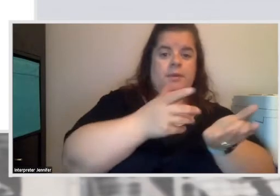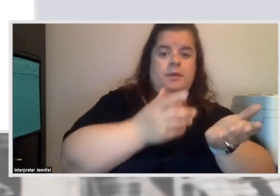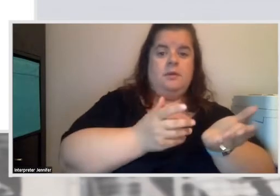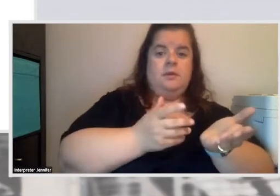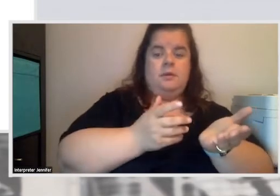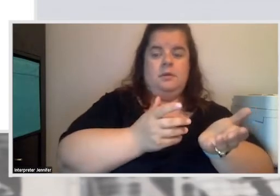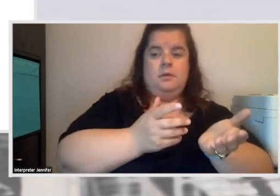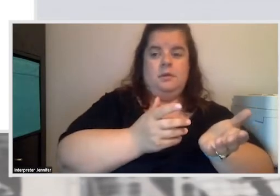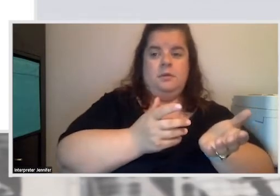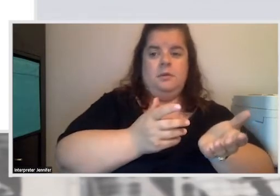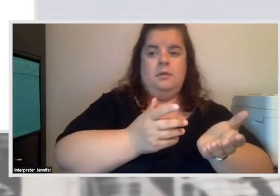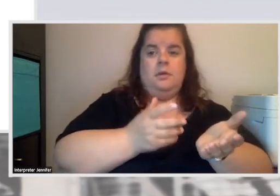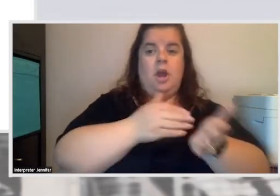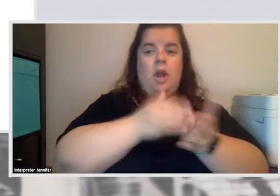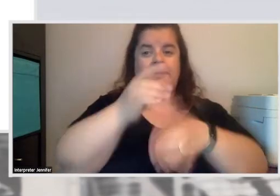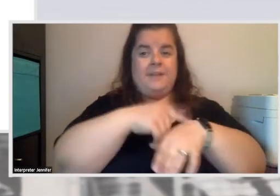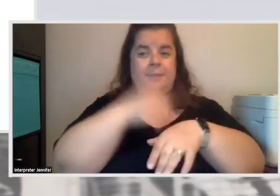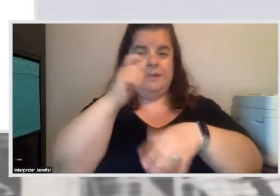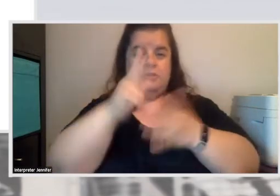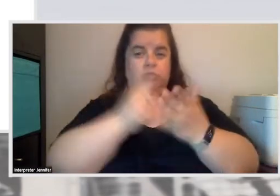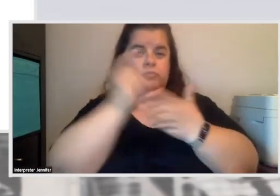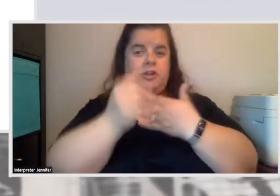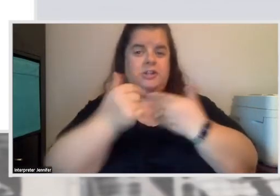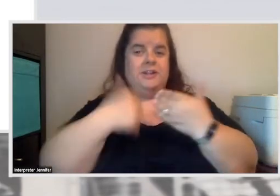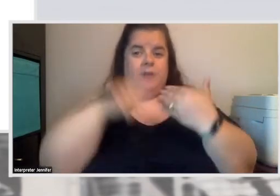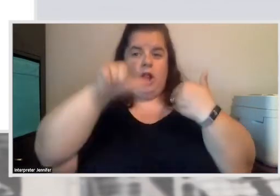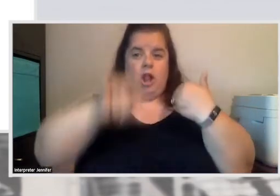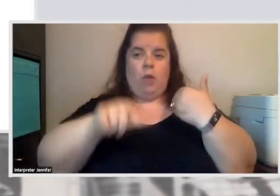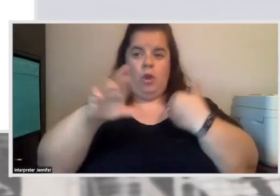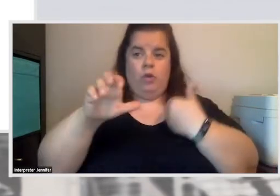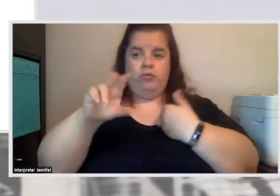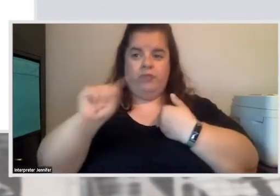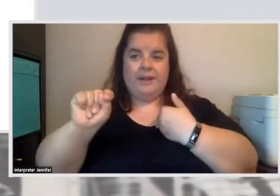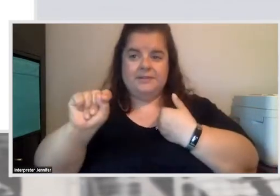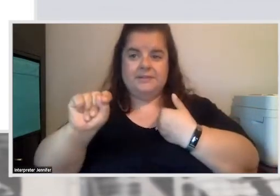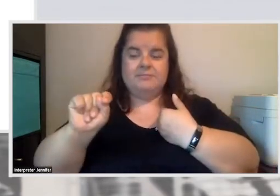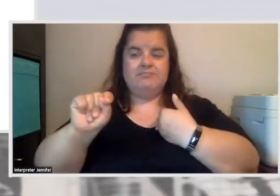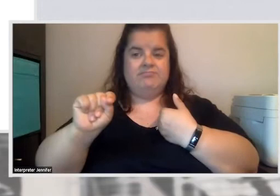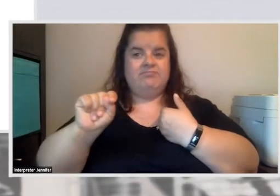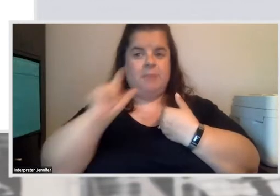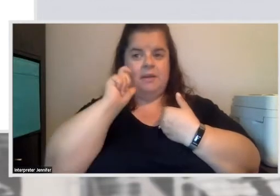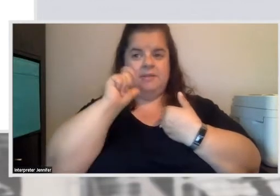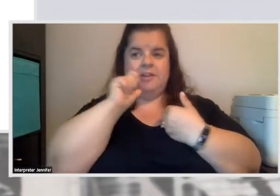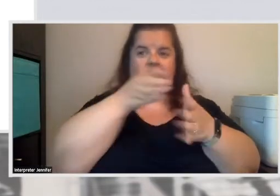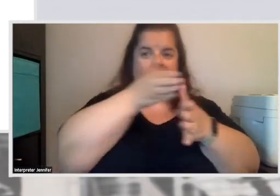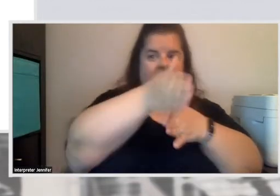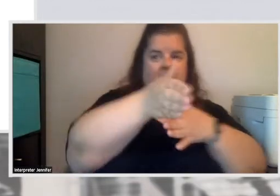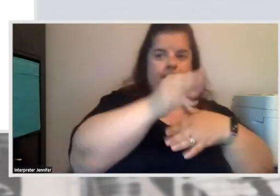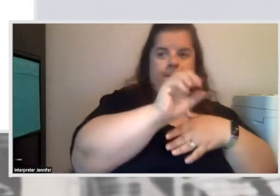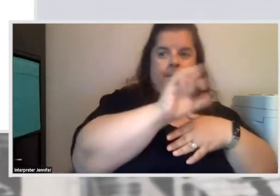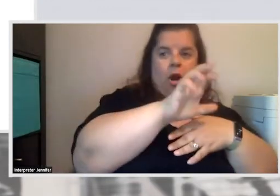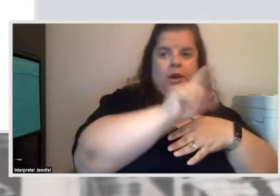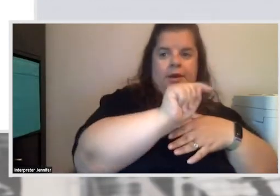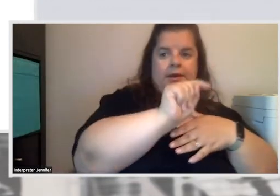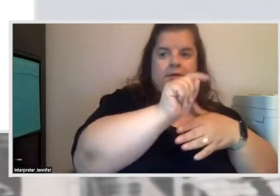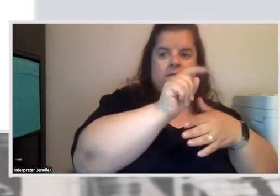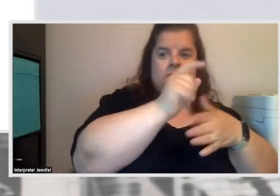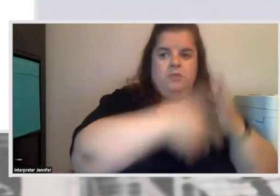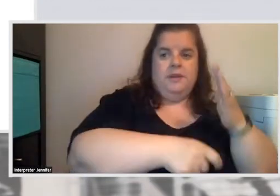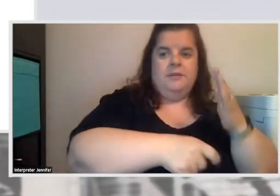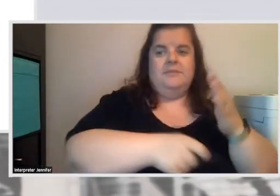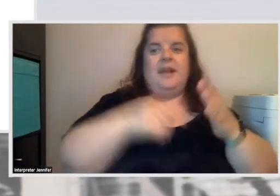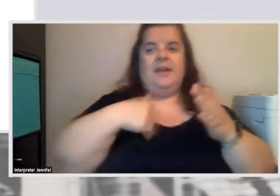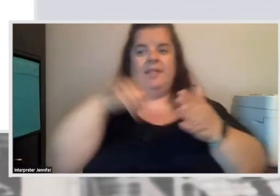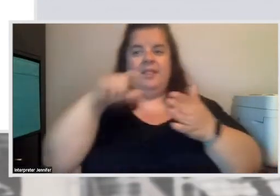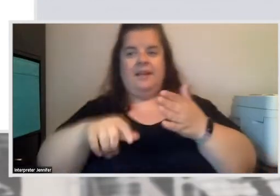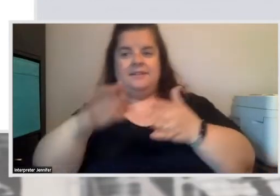these projects have lower rents than if they were solely market rate, they have less cash flow, and then they're not able to borrow maybe